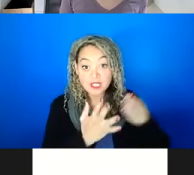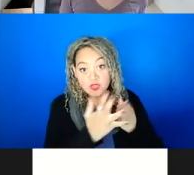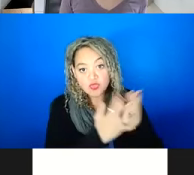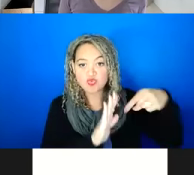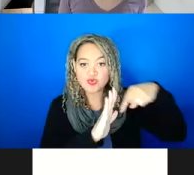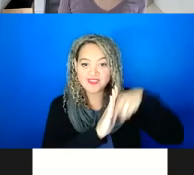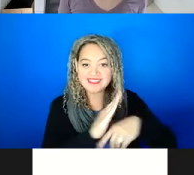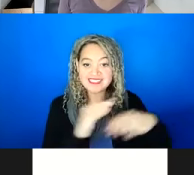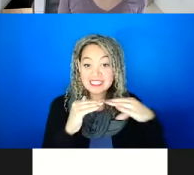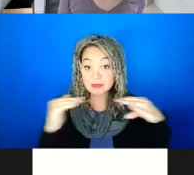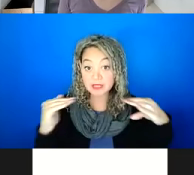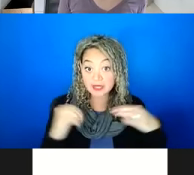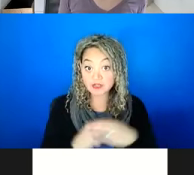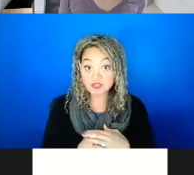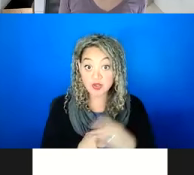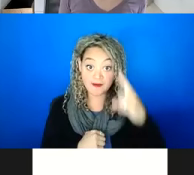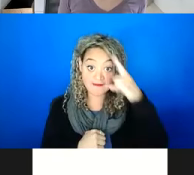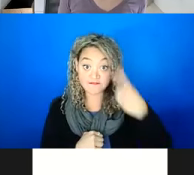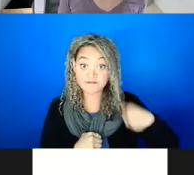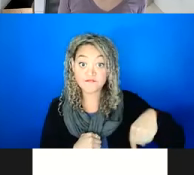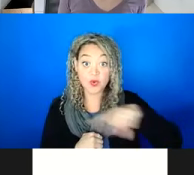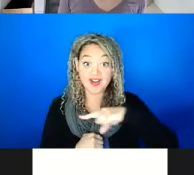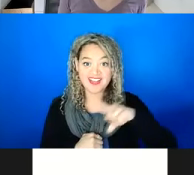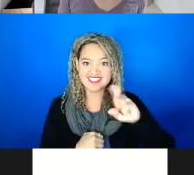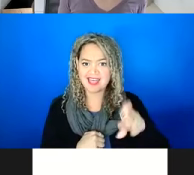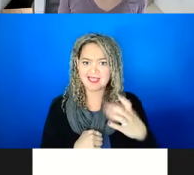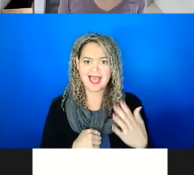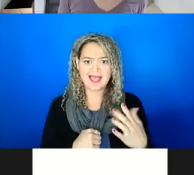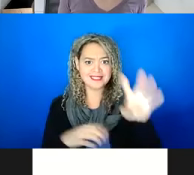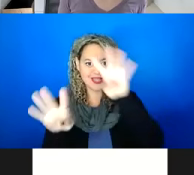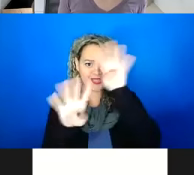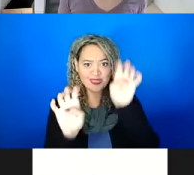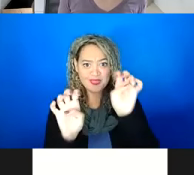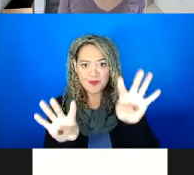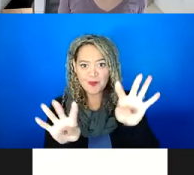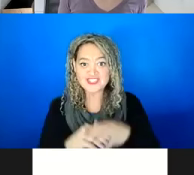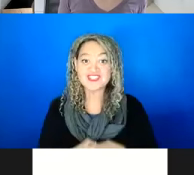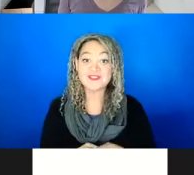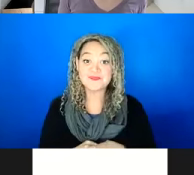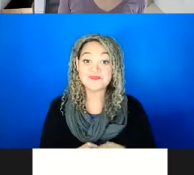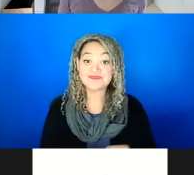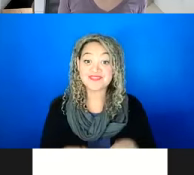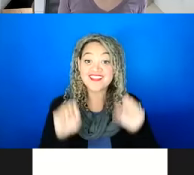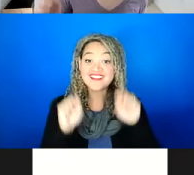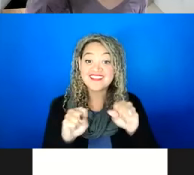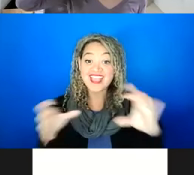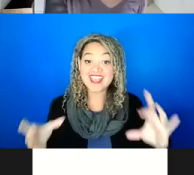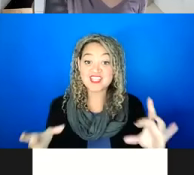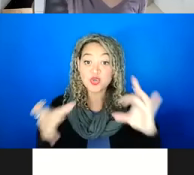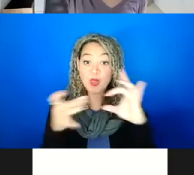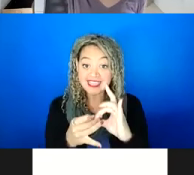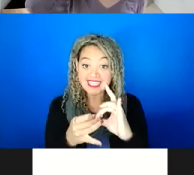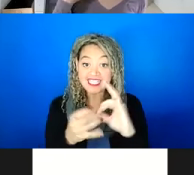which for us is the million-dollar question, and that is, can you link this to